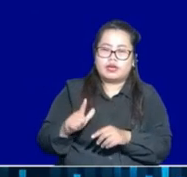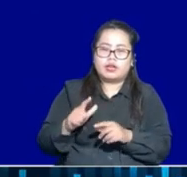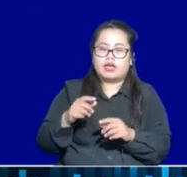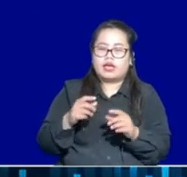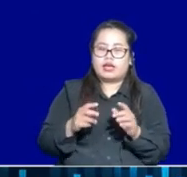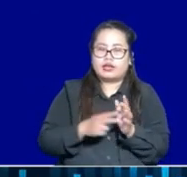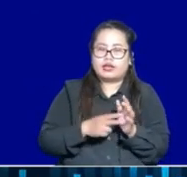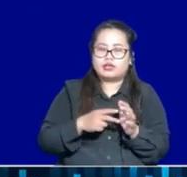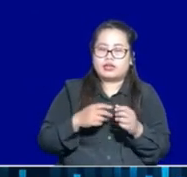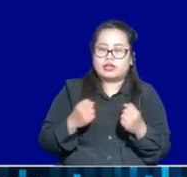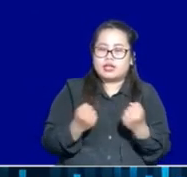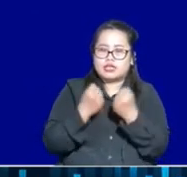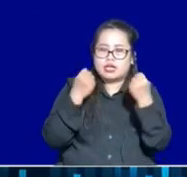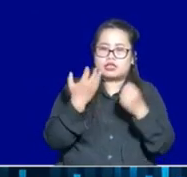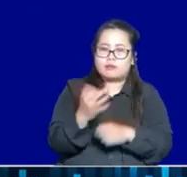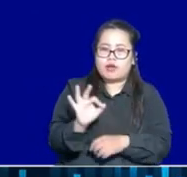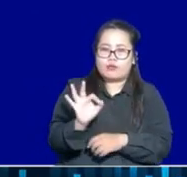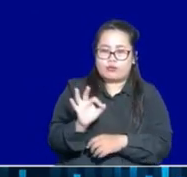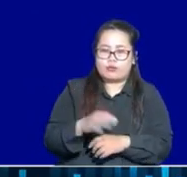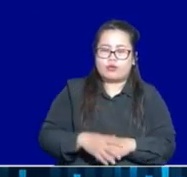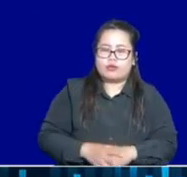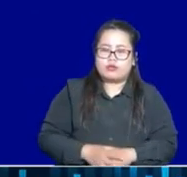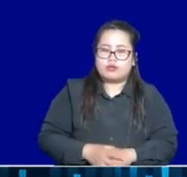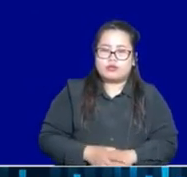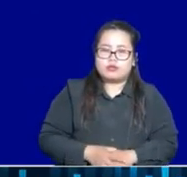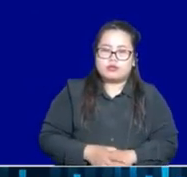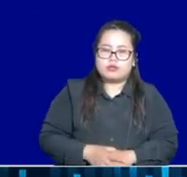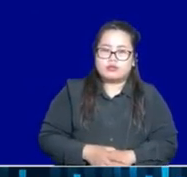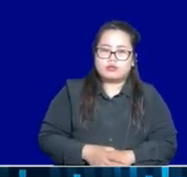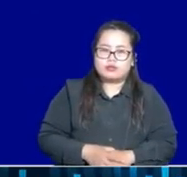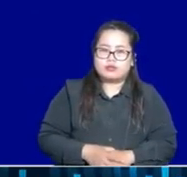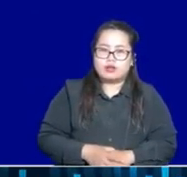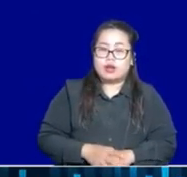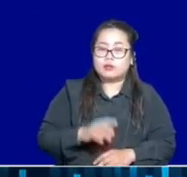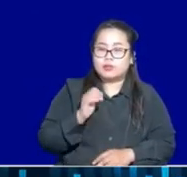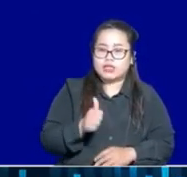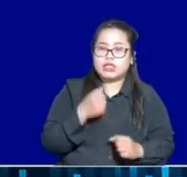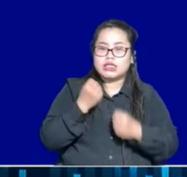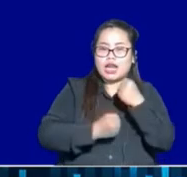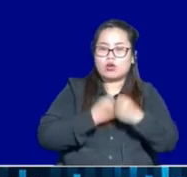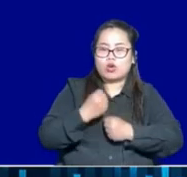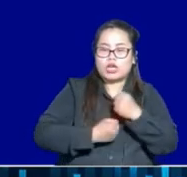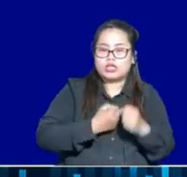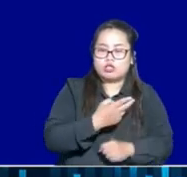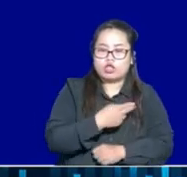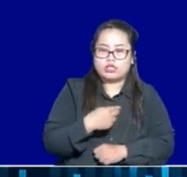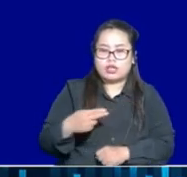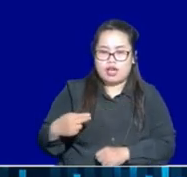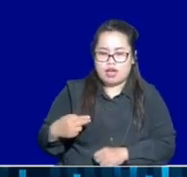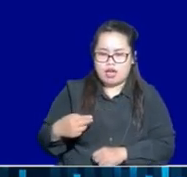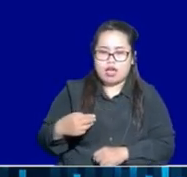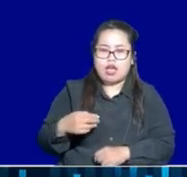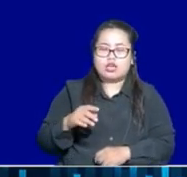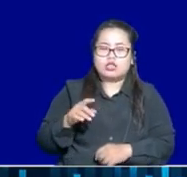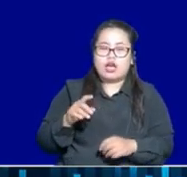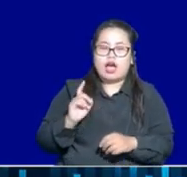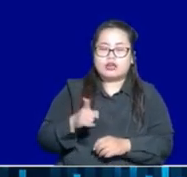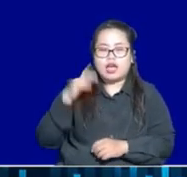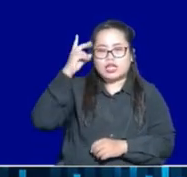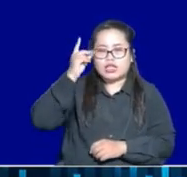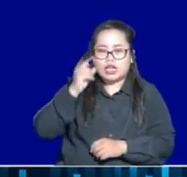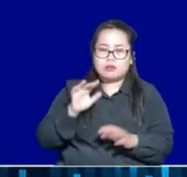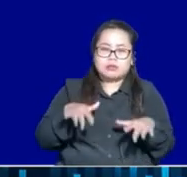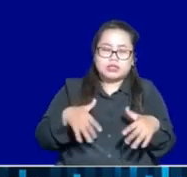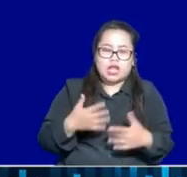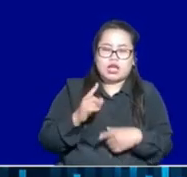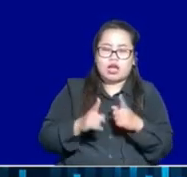being implemented in Indonesia. You have plans to have a hydropower aluminum